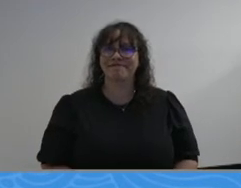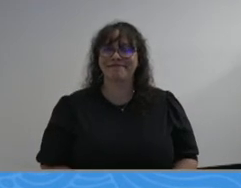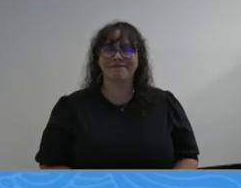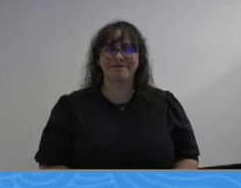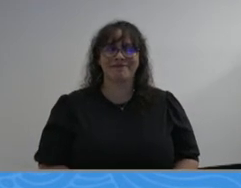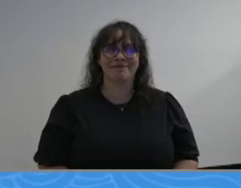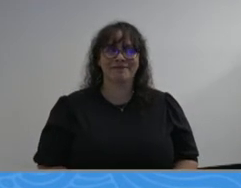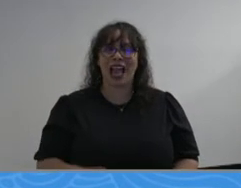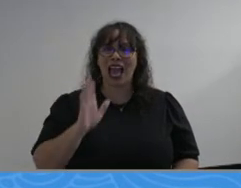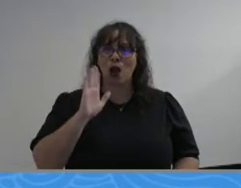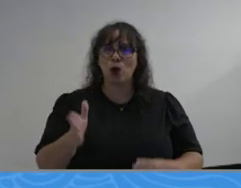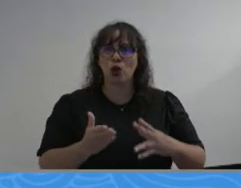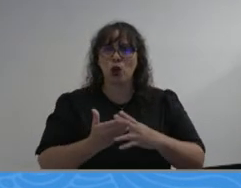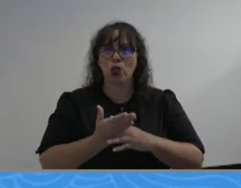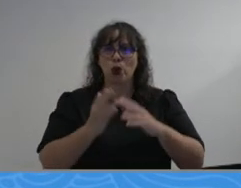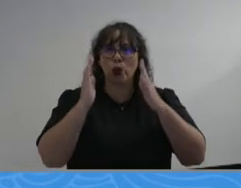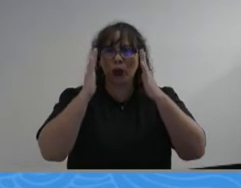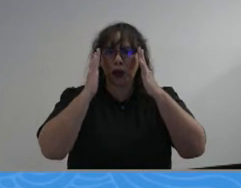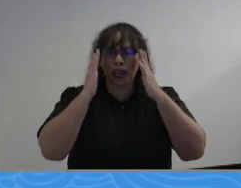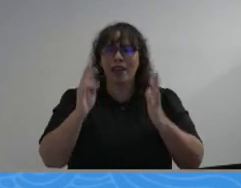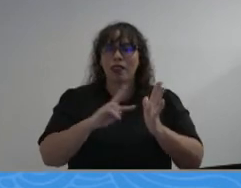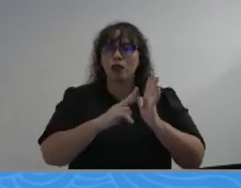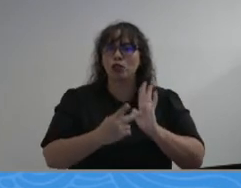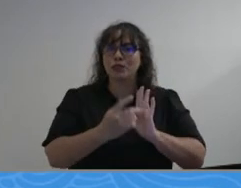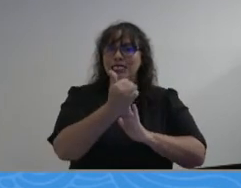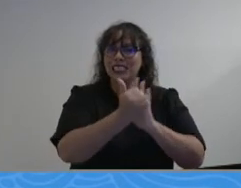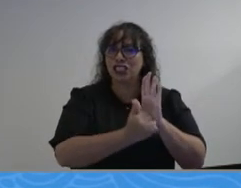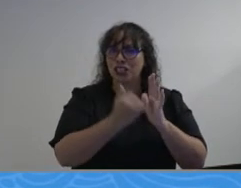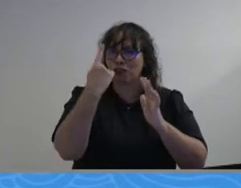I will go through the purpose and agenda.